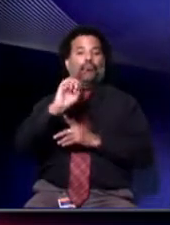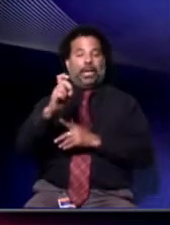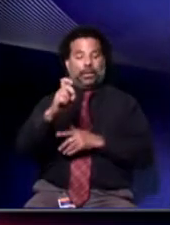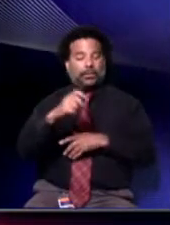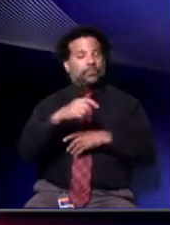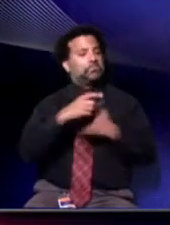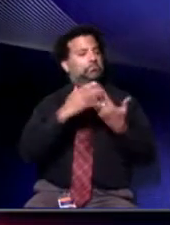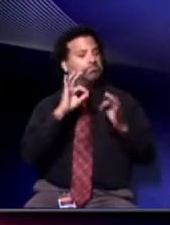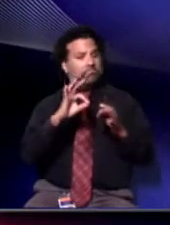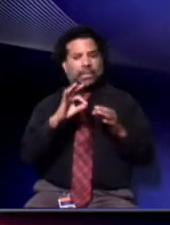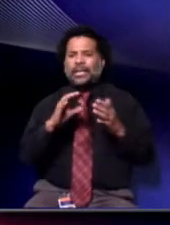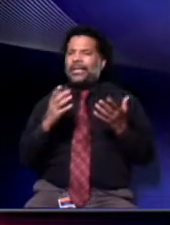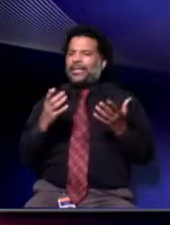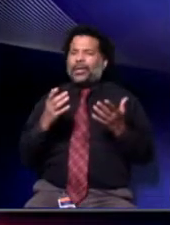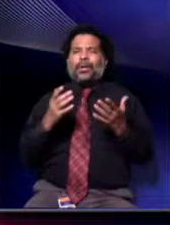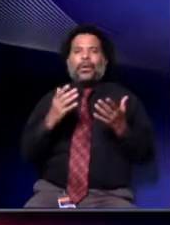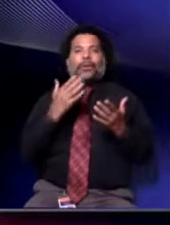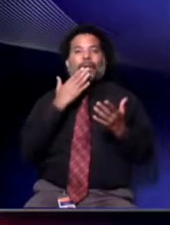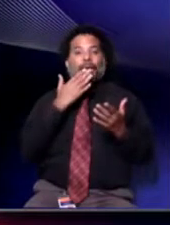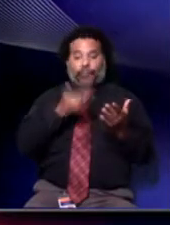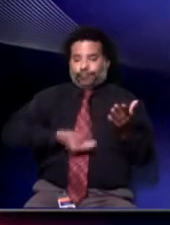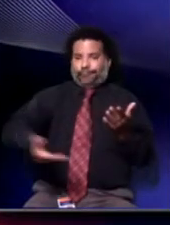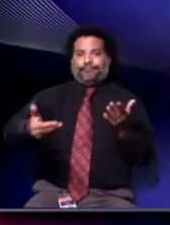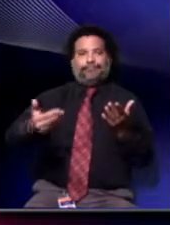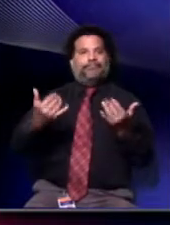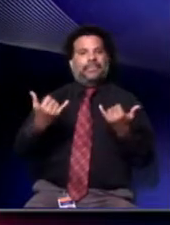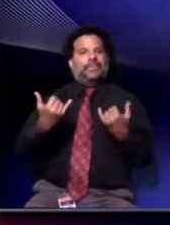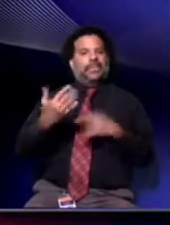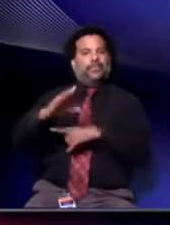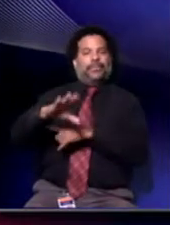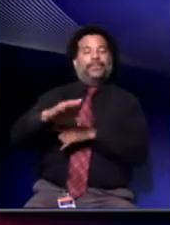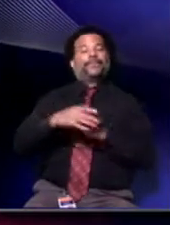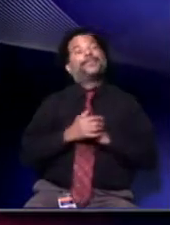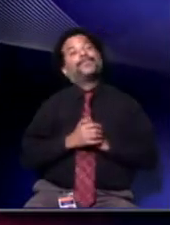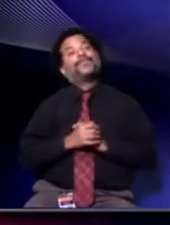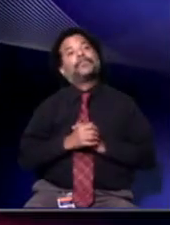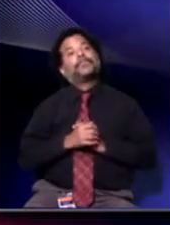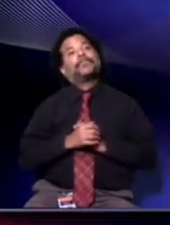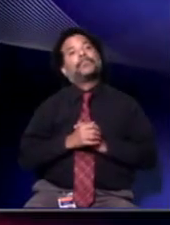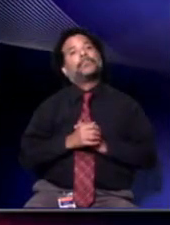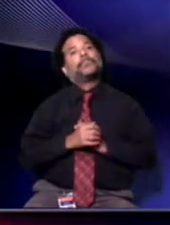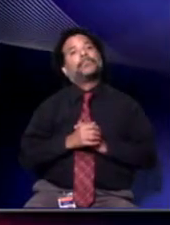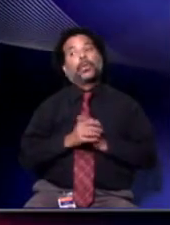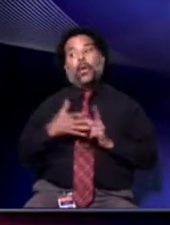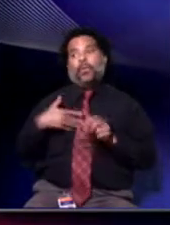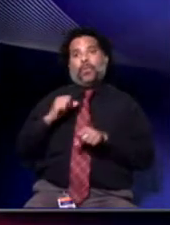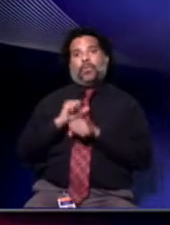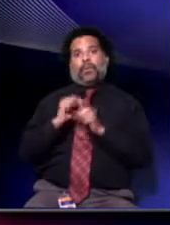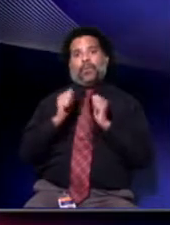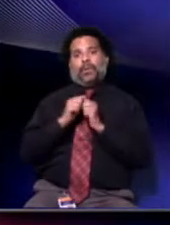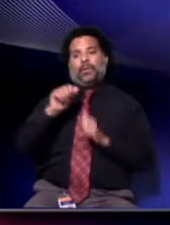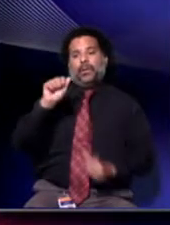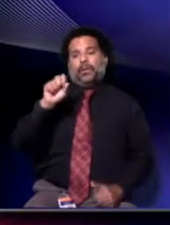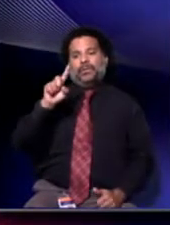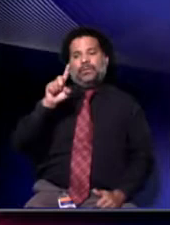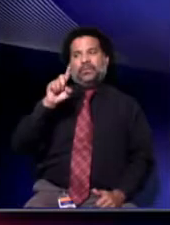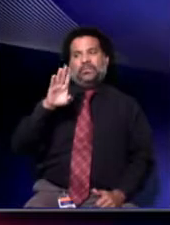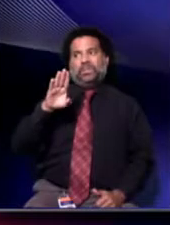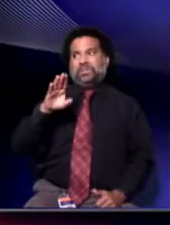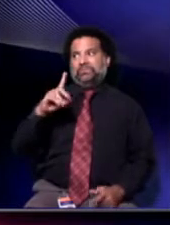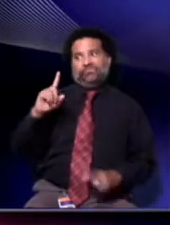for inviting me here this afternoon. I've been working with ASDB close to 20